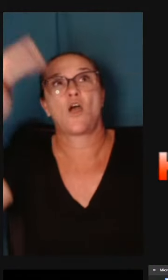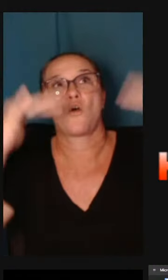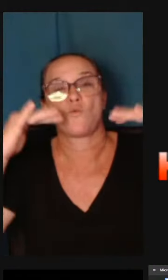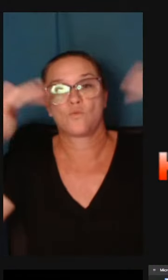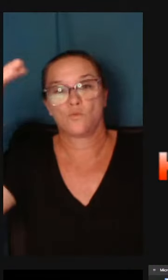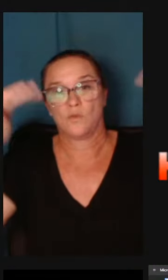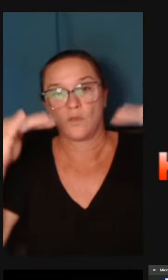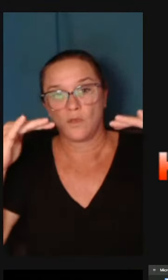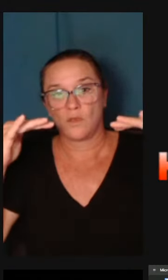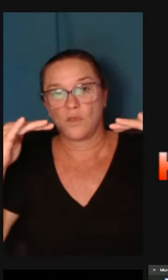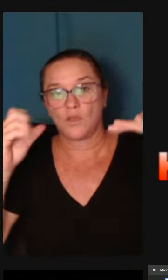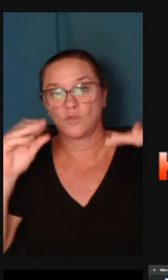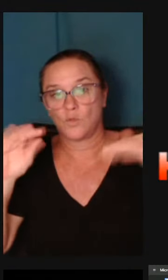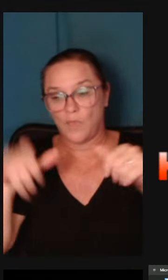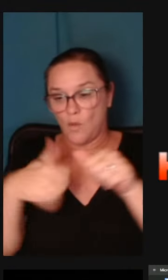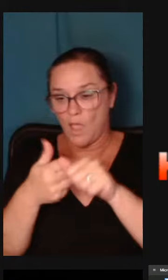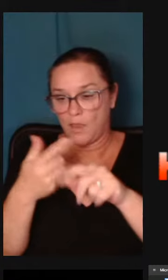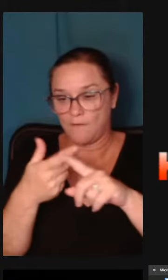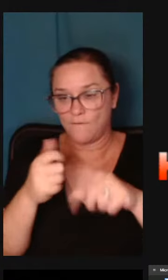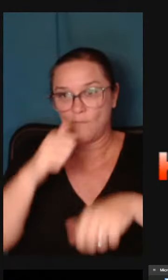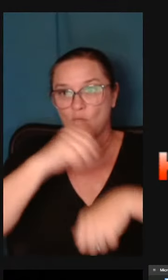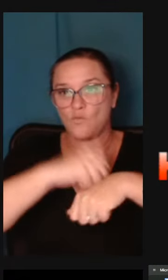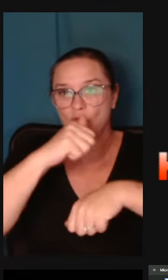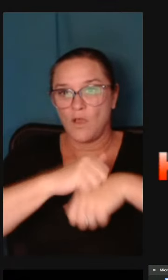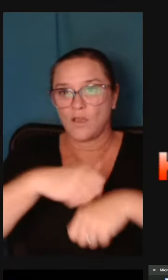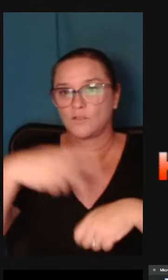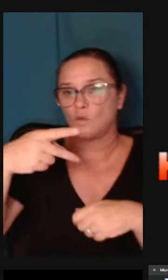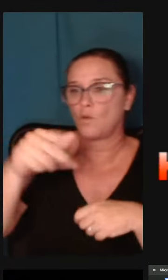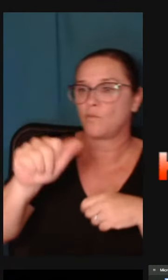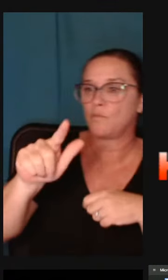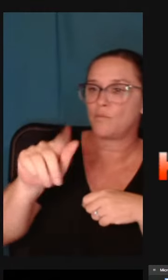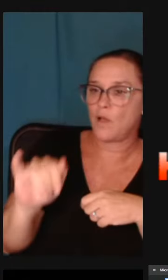of a hill, right? Pali in Hawaiian, it's like a cliff or a hill, like